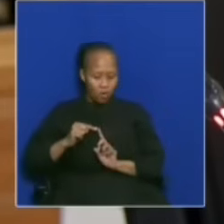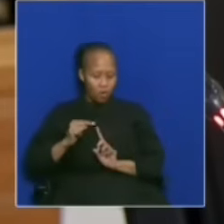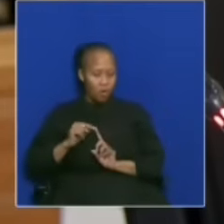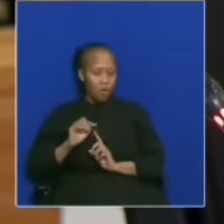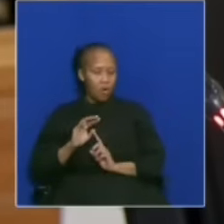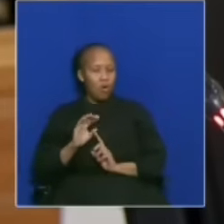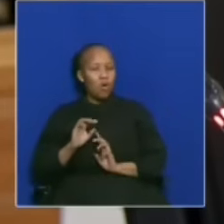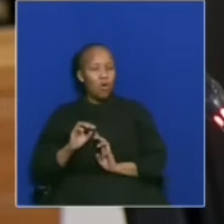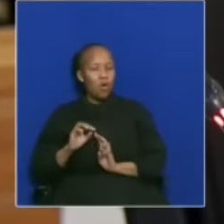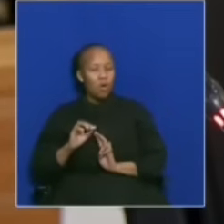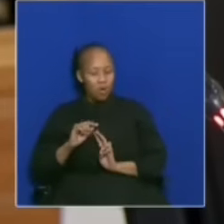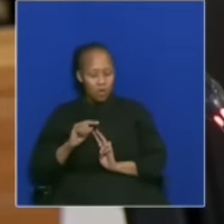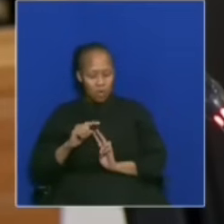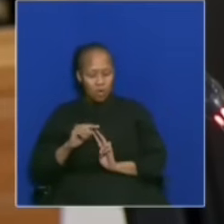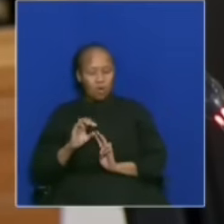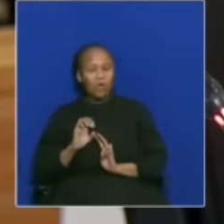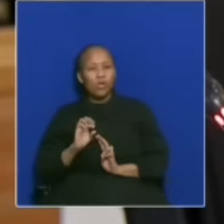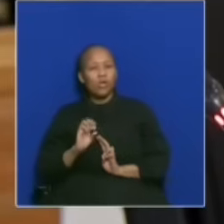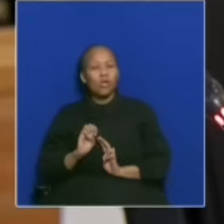tobacco industry.